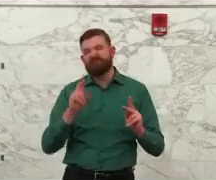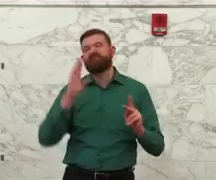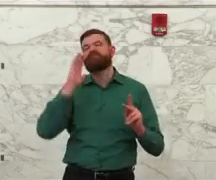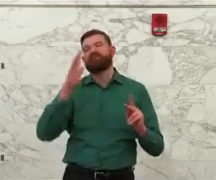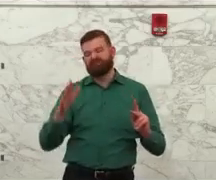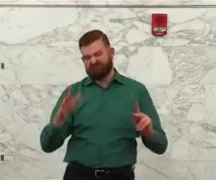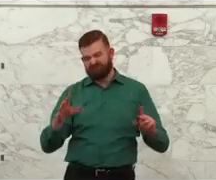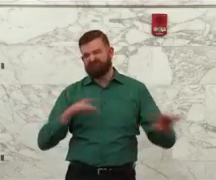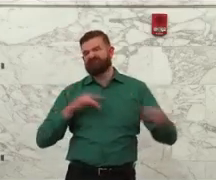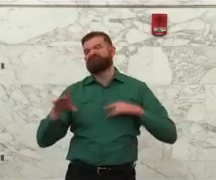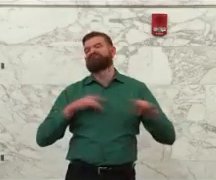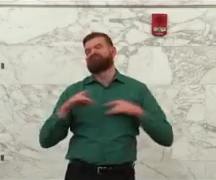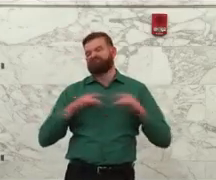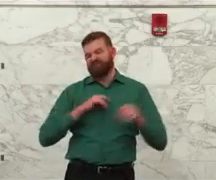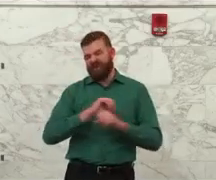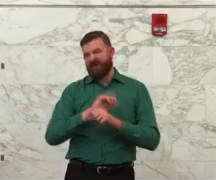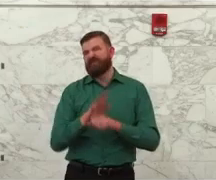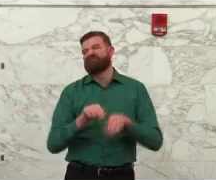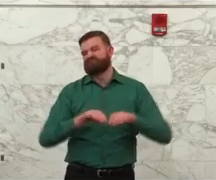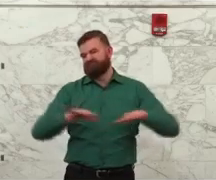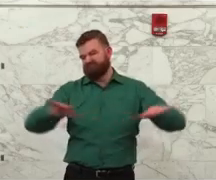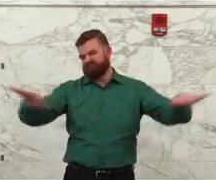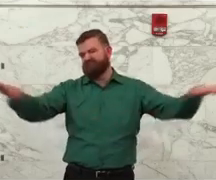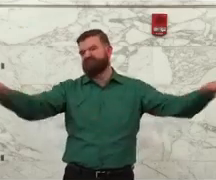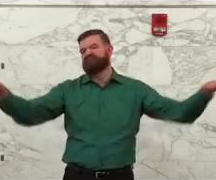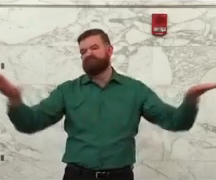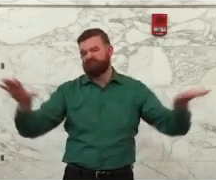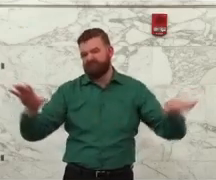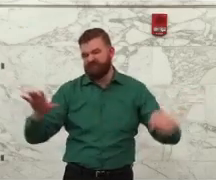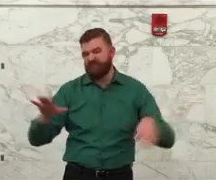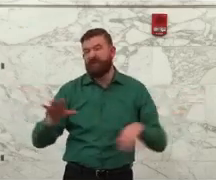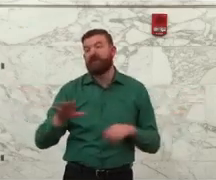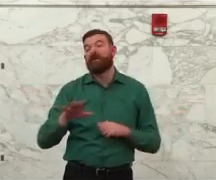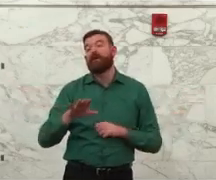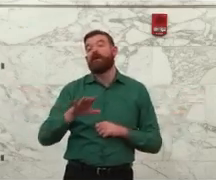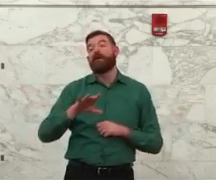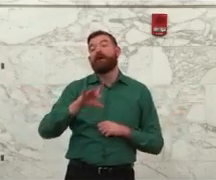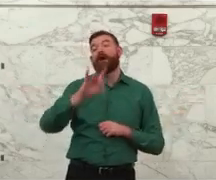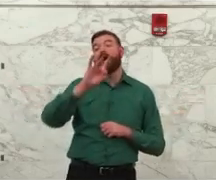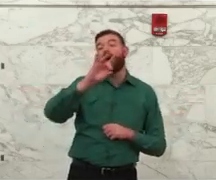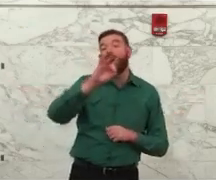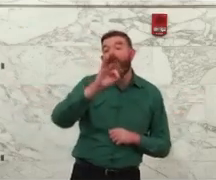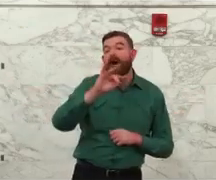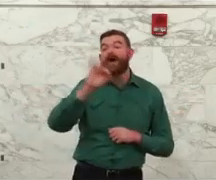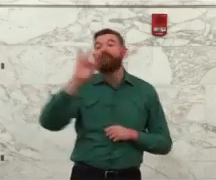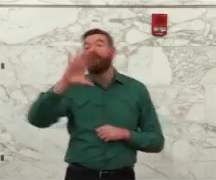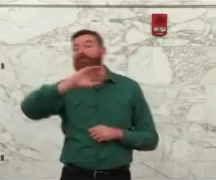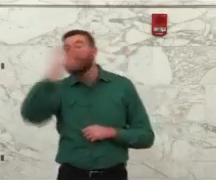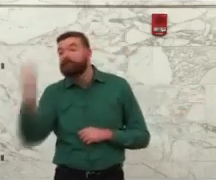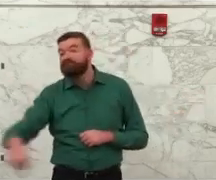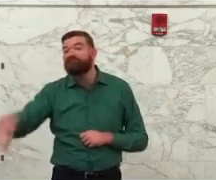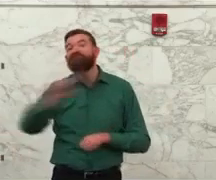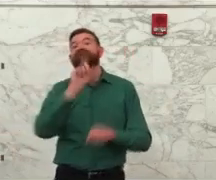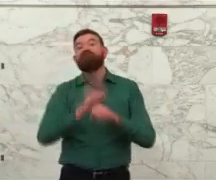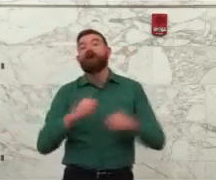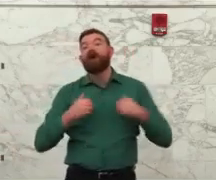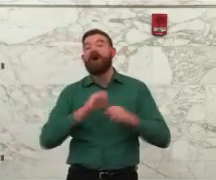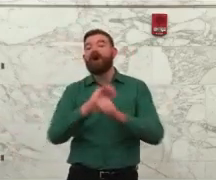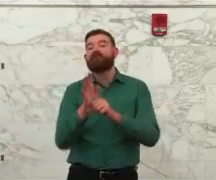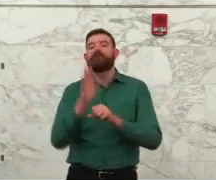expect that most of them, 85% of them, mild to moderate symptoms, stay at home,